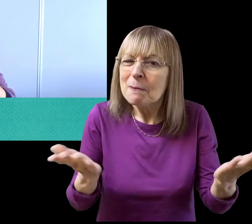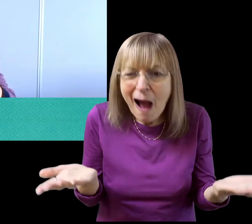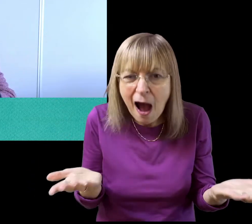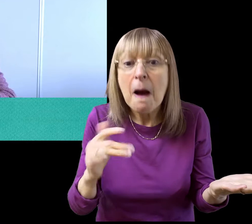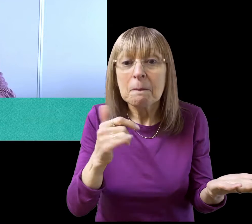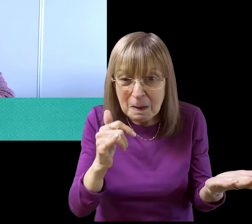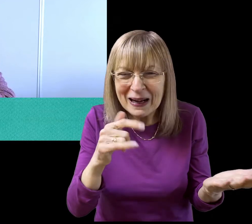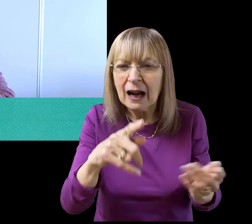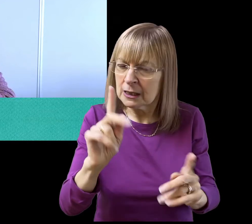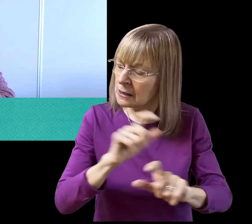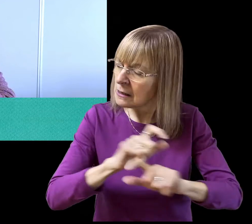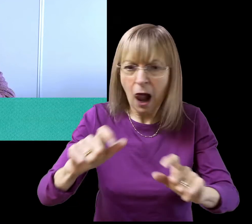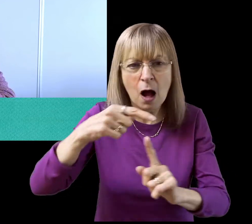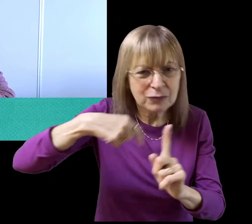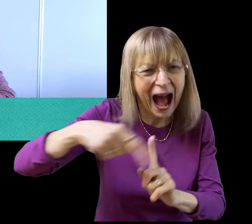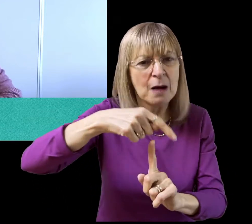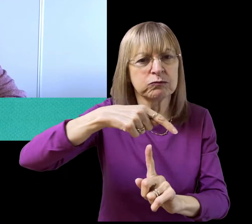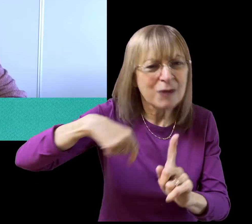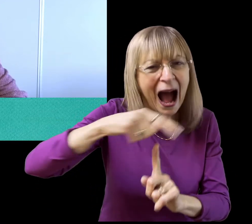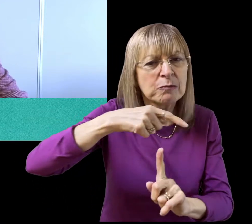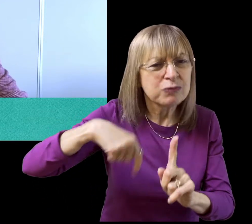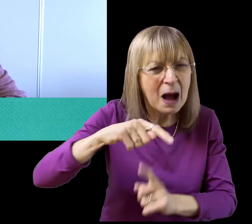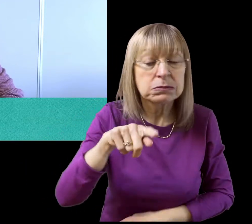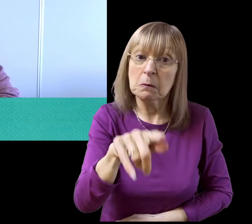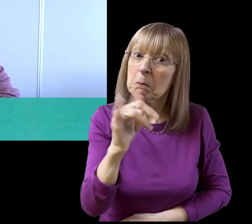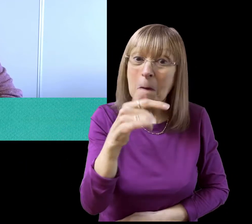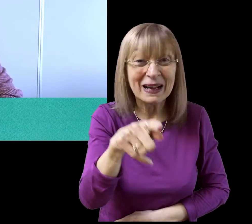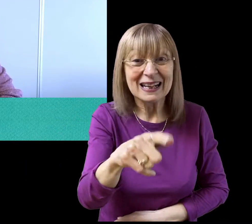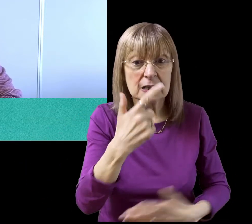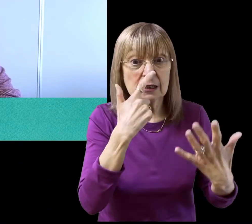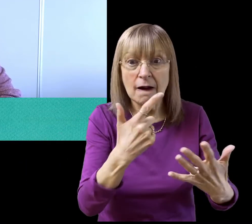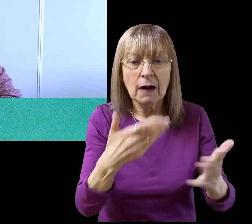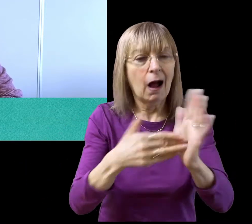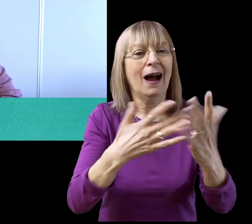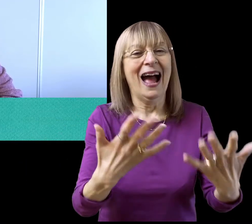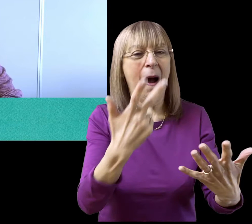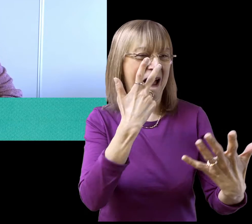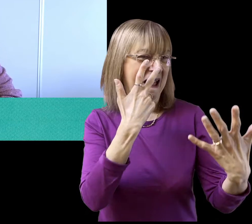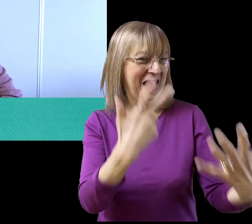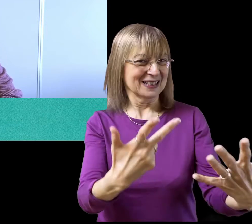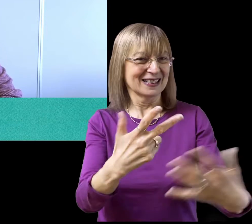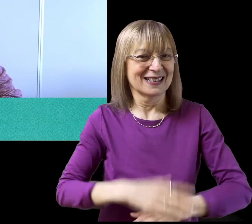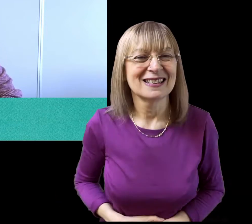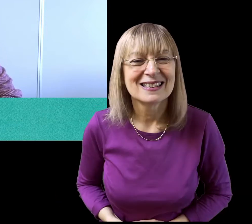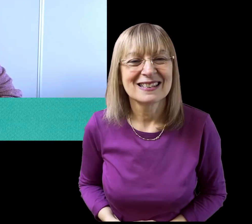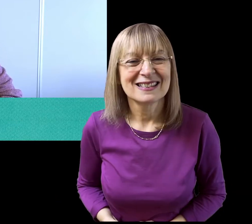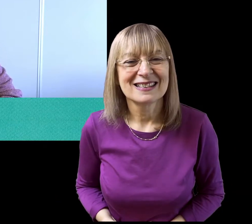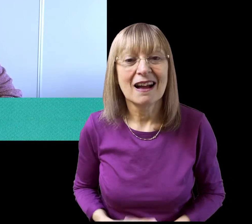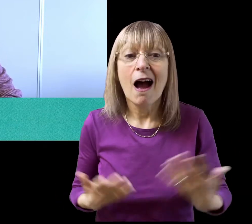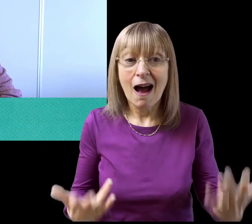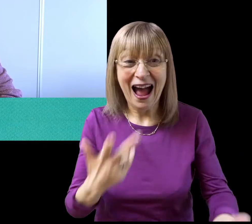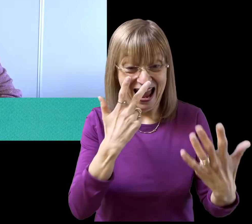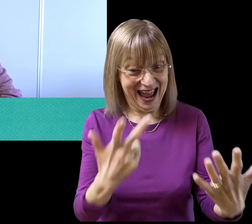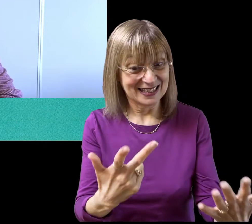get into a loop there, isn't it? If you were just 1 year older, 7-year-olds, if you were 8, it goes like